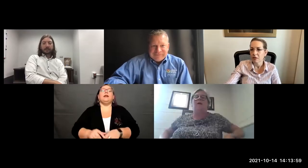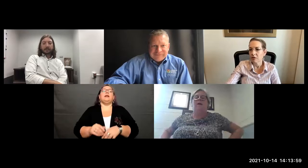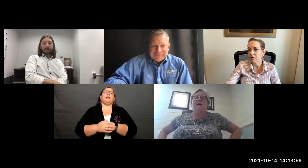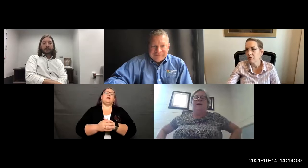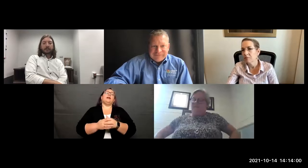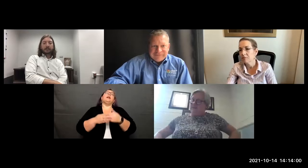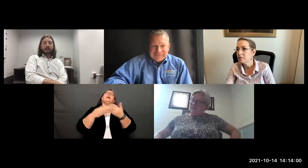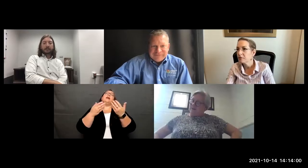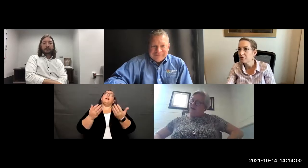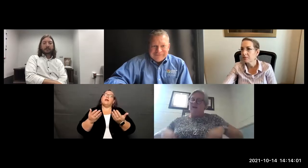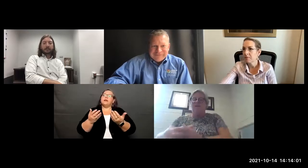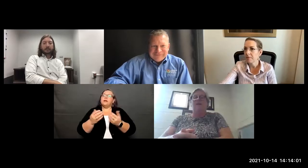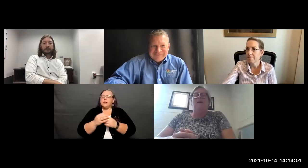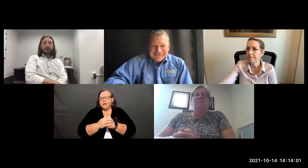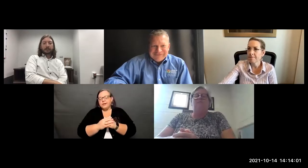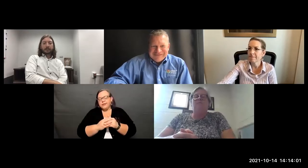I